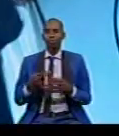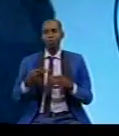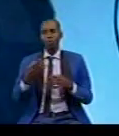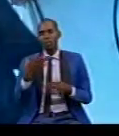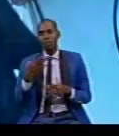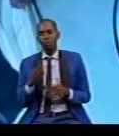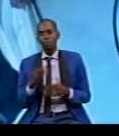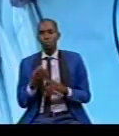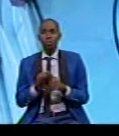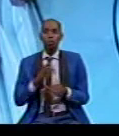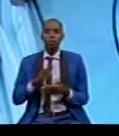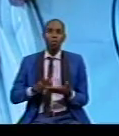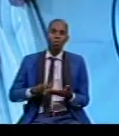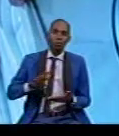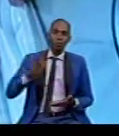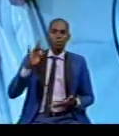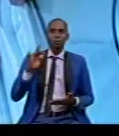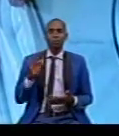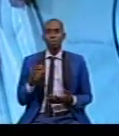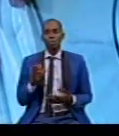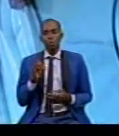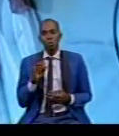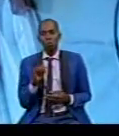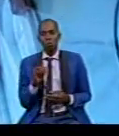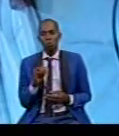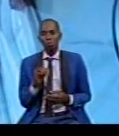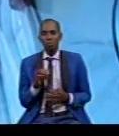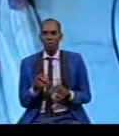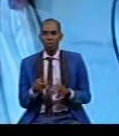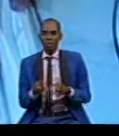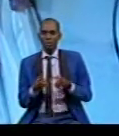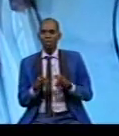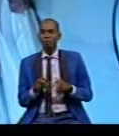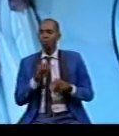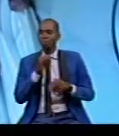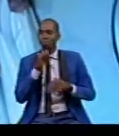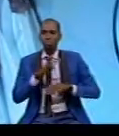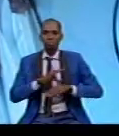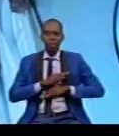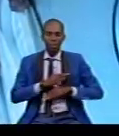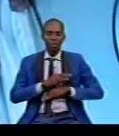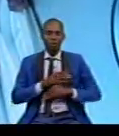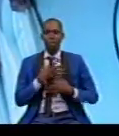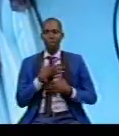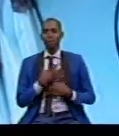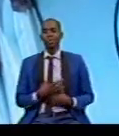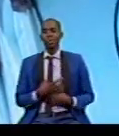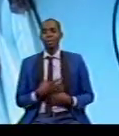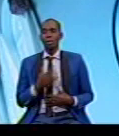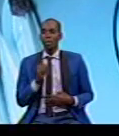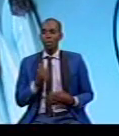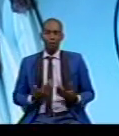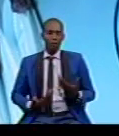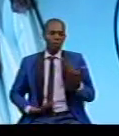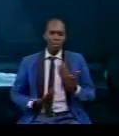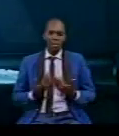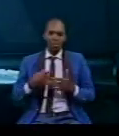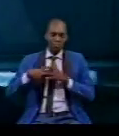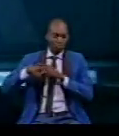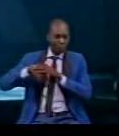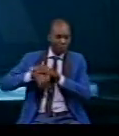I turn. I repent. And now the hand of the Lord and the power of the Lord